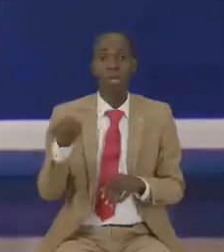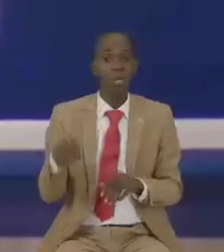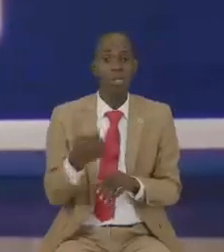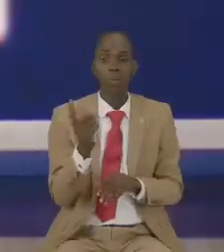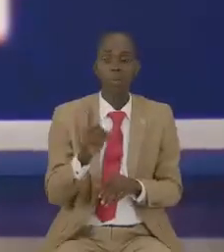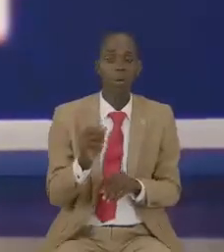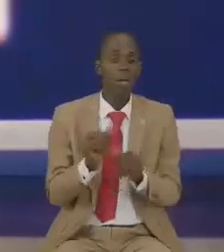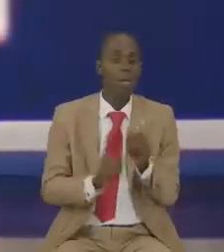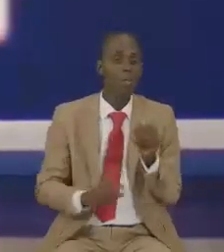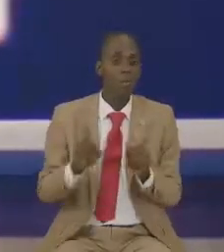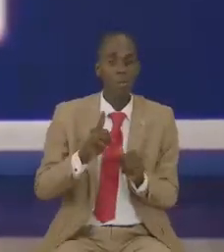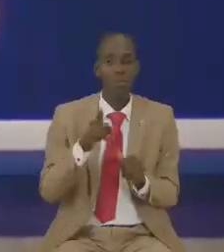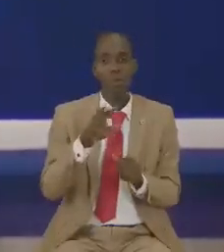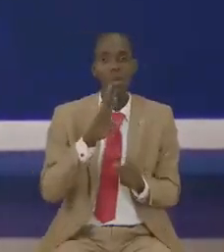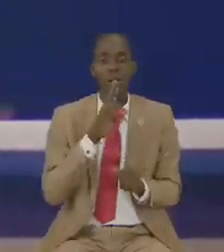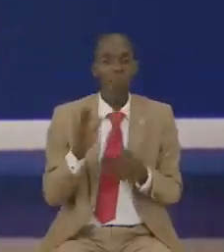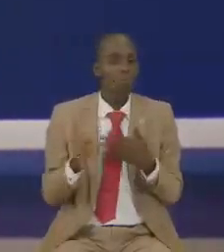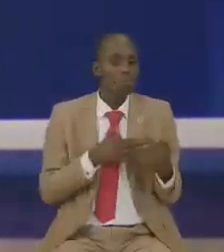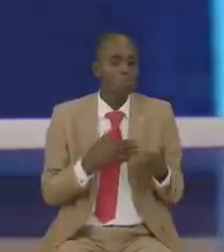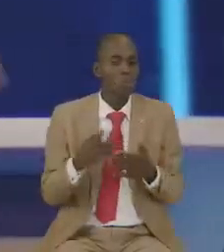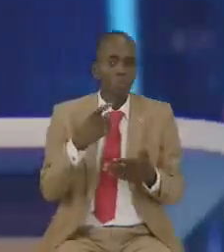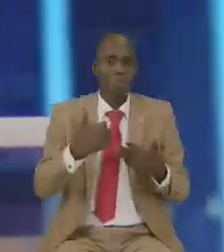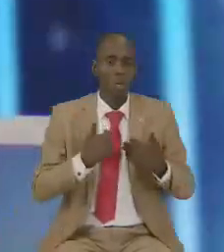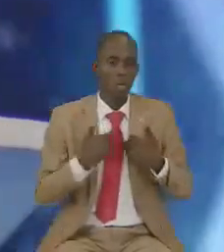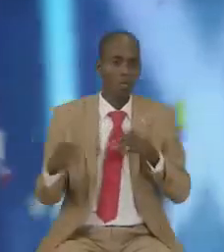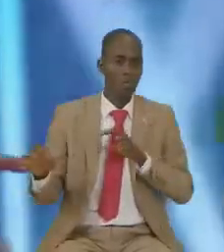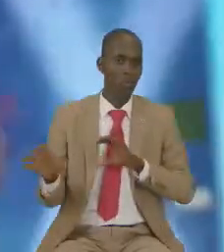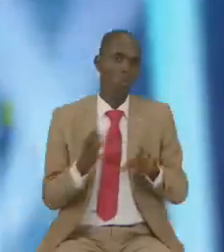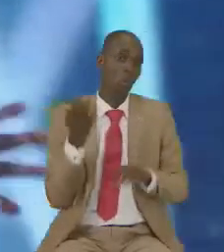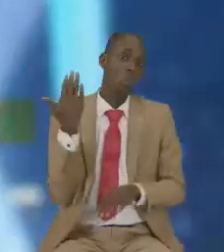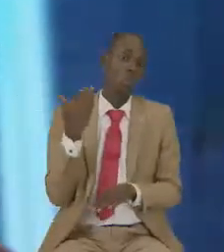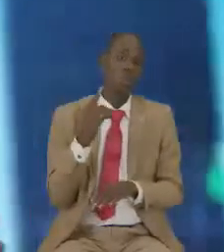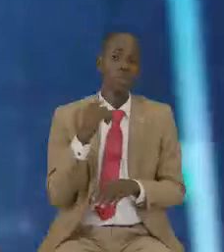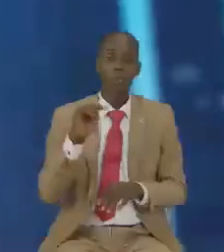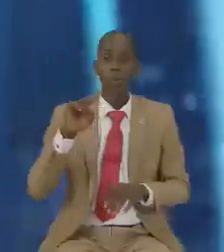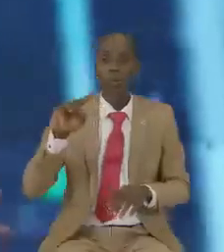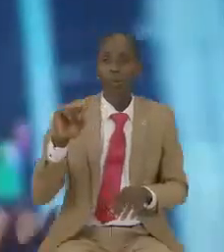you are, whatever you have done, the only way to